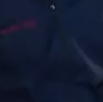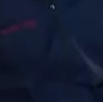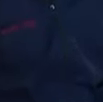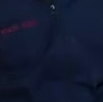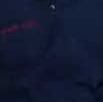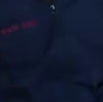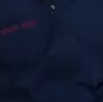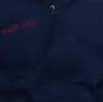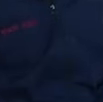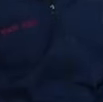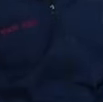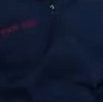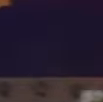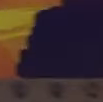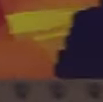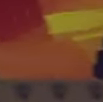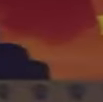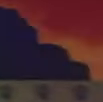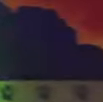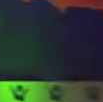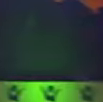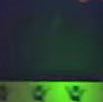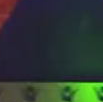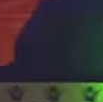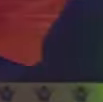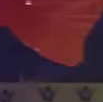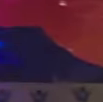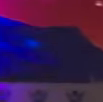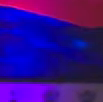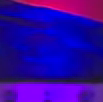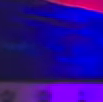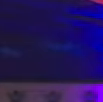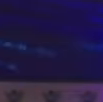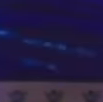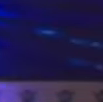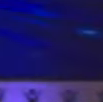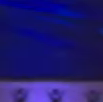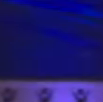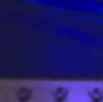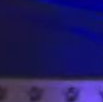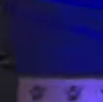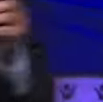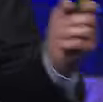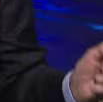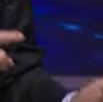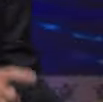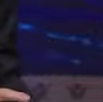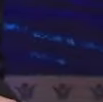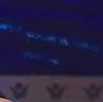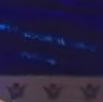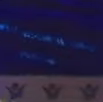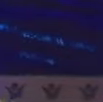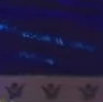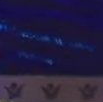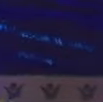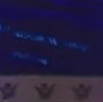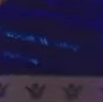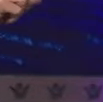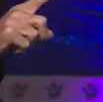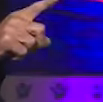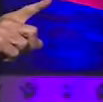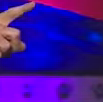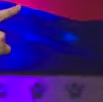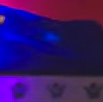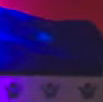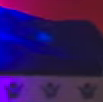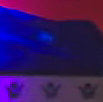if this movement does not, if a movement does not teach in harmony with the love of God, particularly the Bible Sabbath, there is no